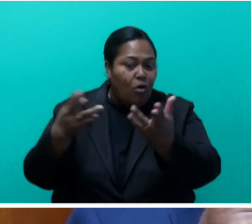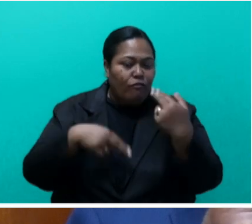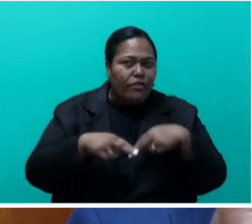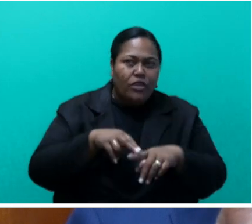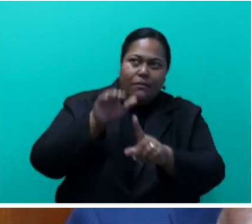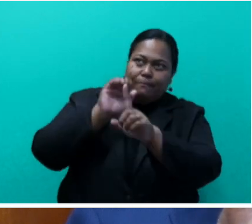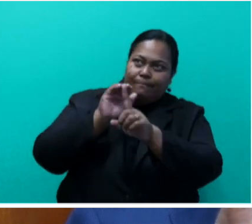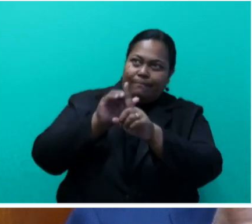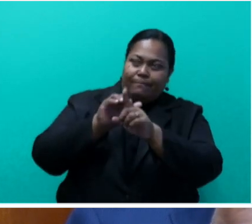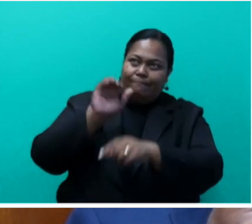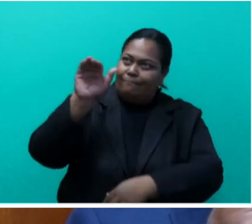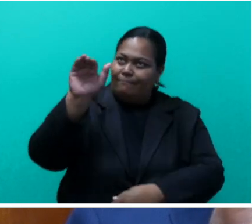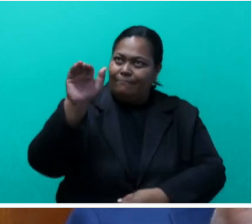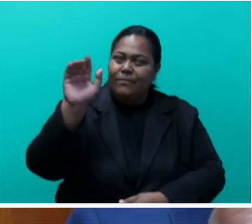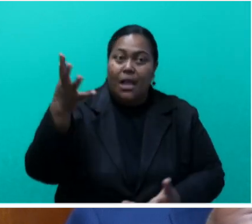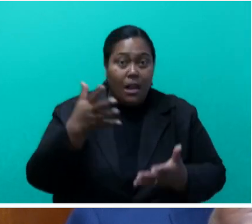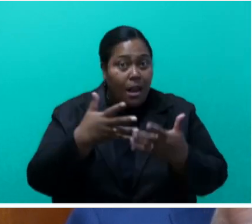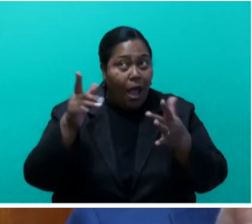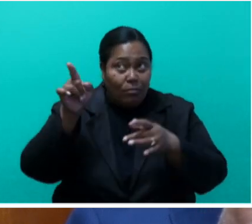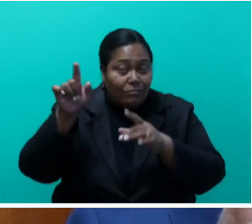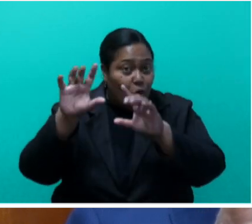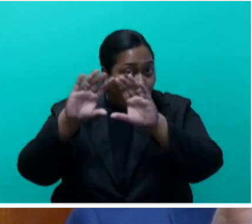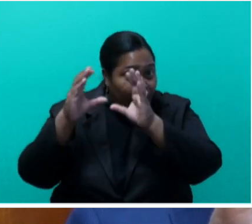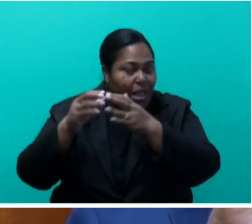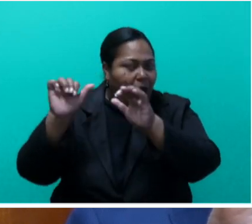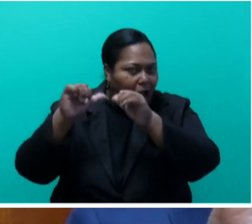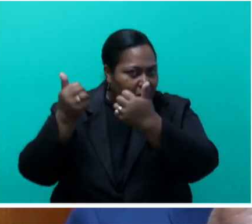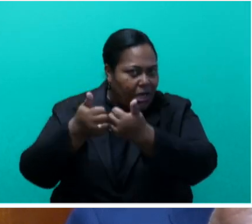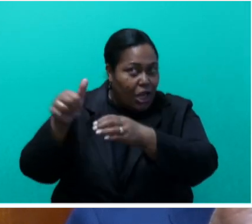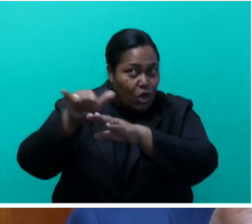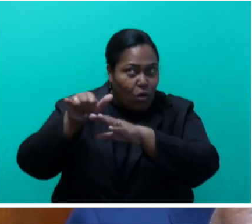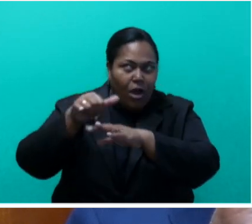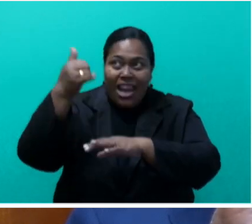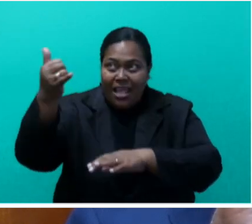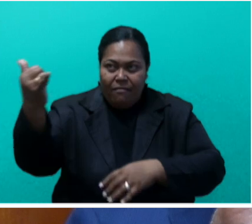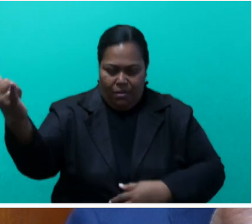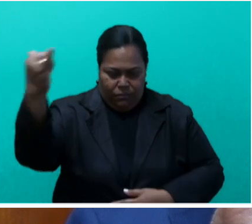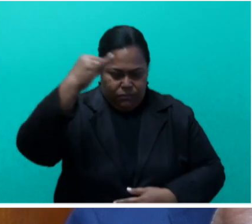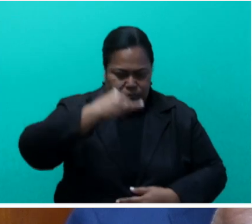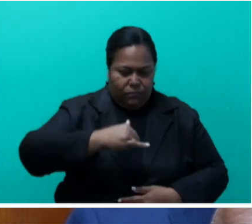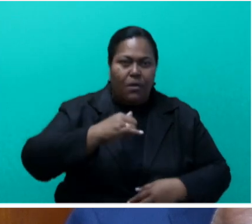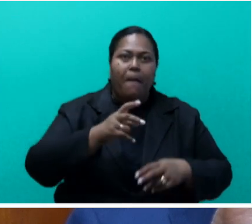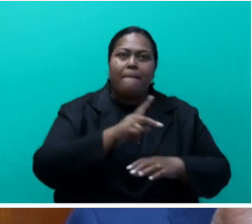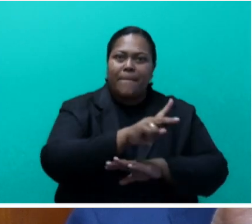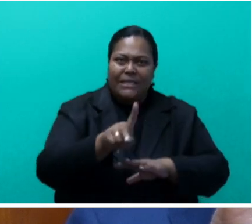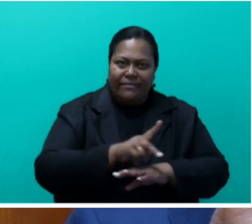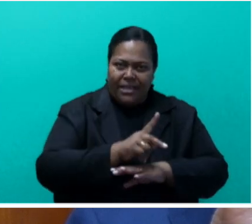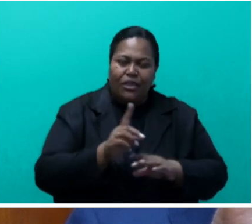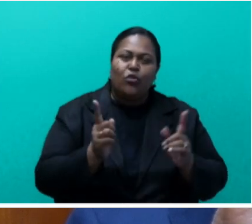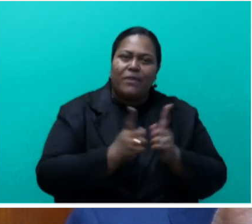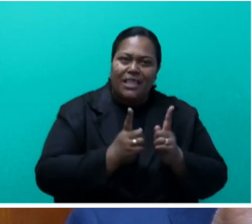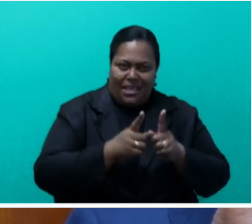lobbying, they have agreed to not only leave Geneva, but to come to the Pacific to convene an extraordinary